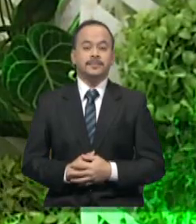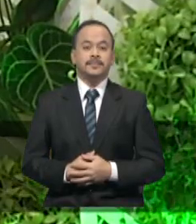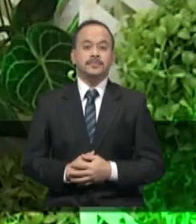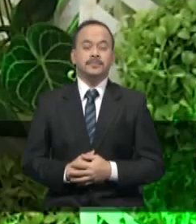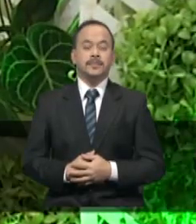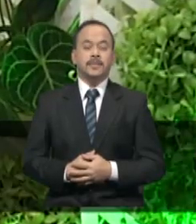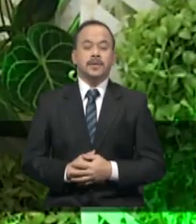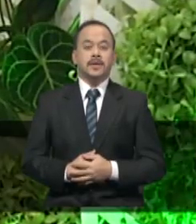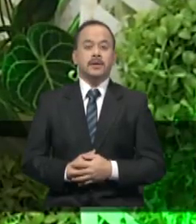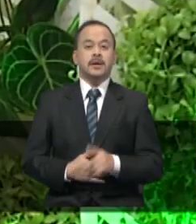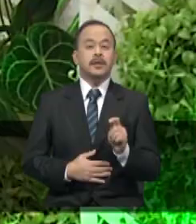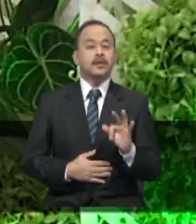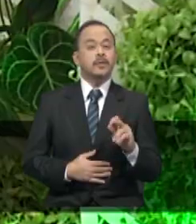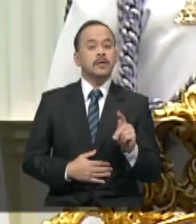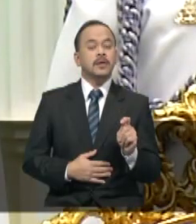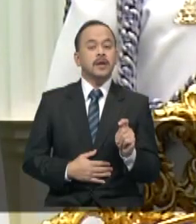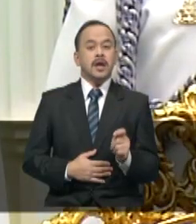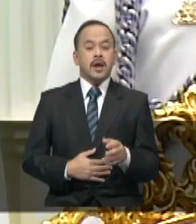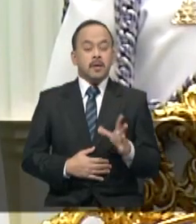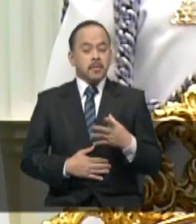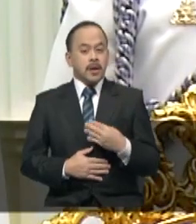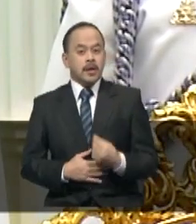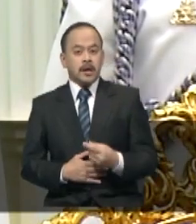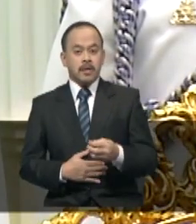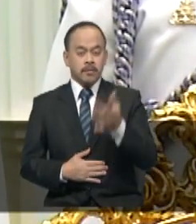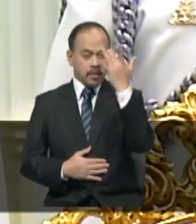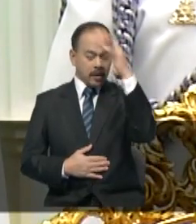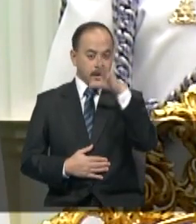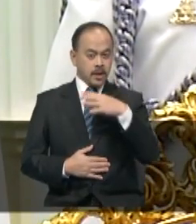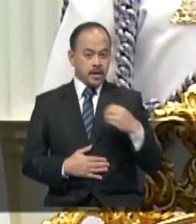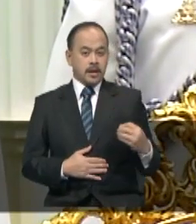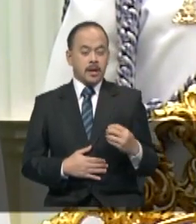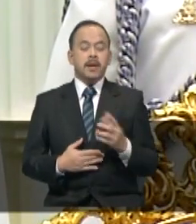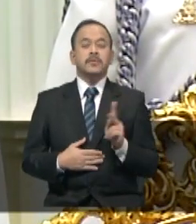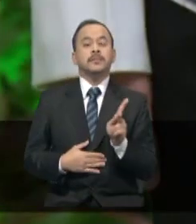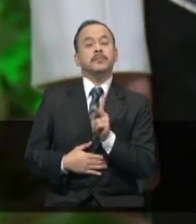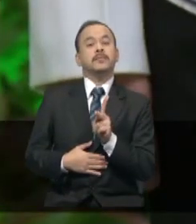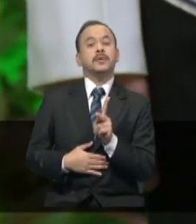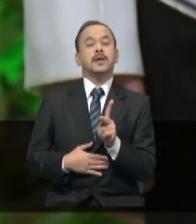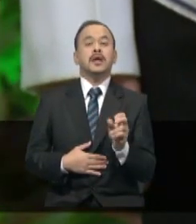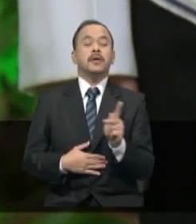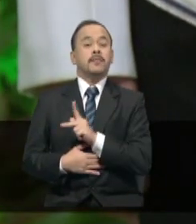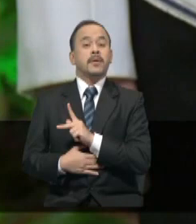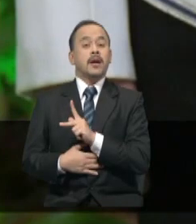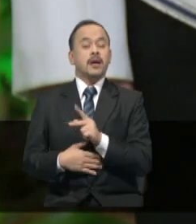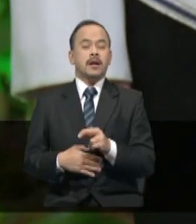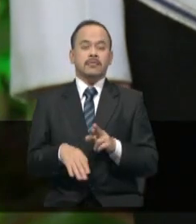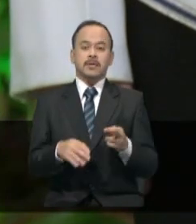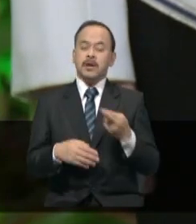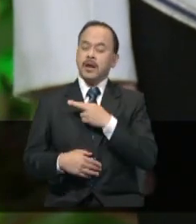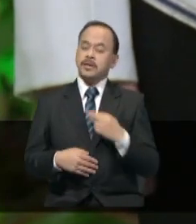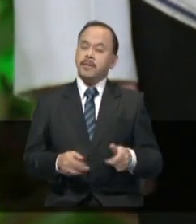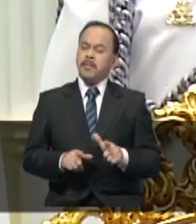I truly admire Your Majesty's wisdom and experience as the most senior leader in ASEAN and the world's longest reigning